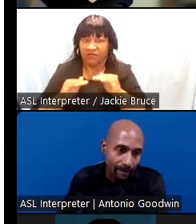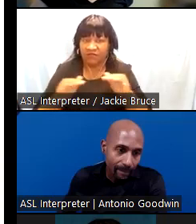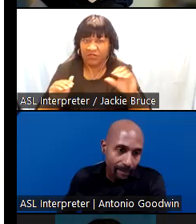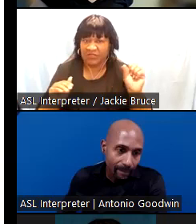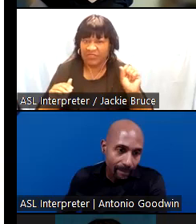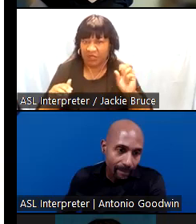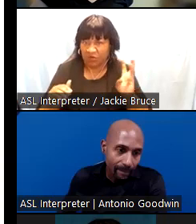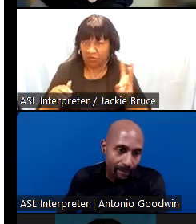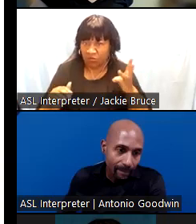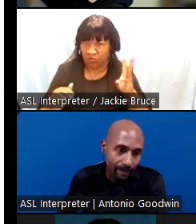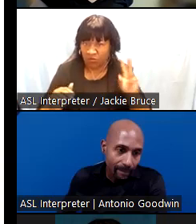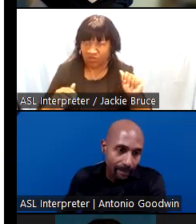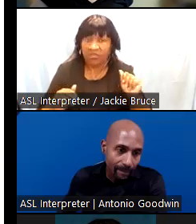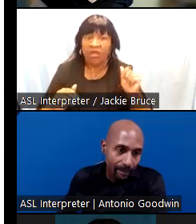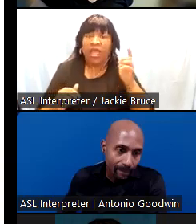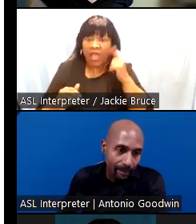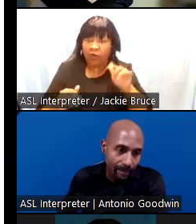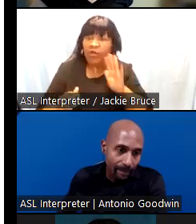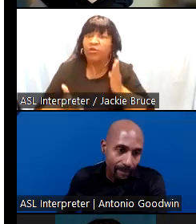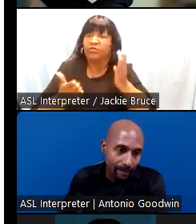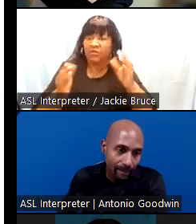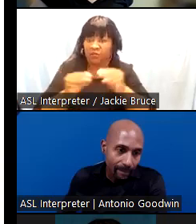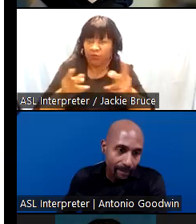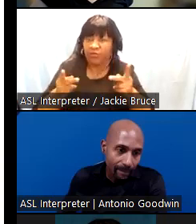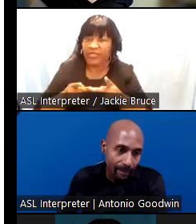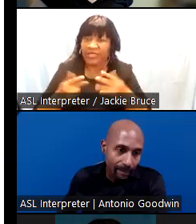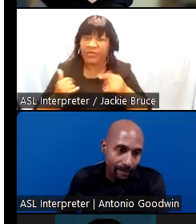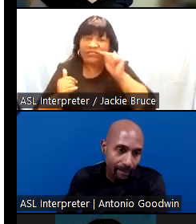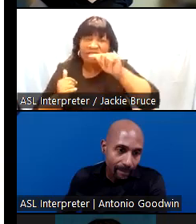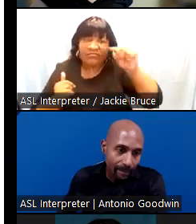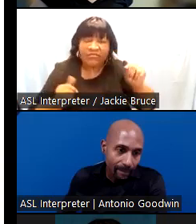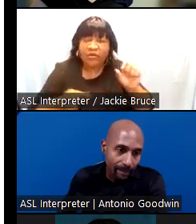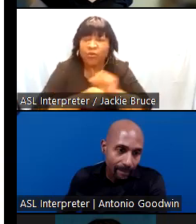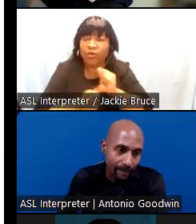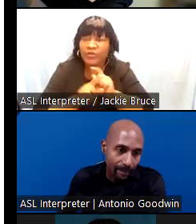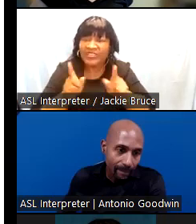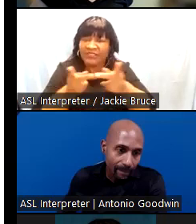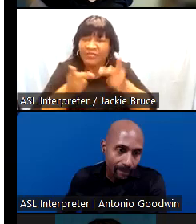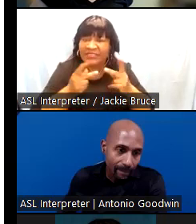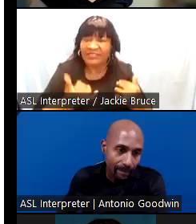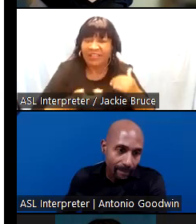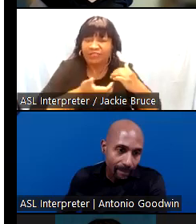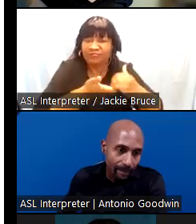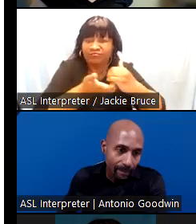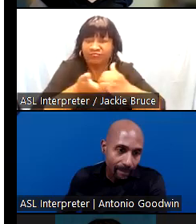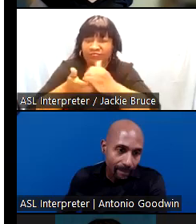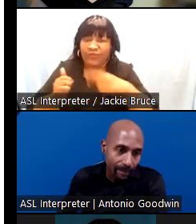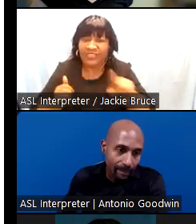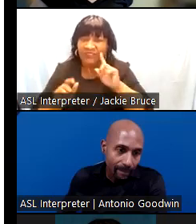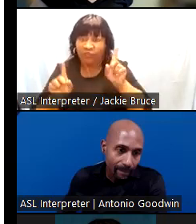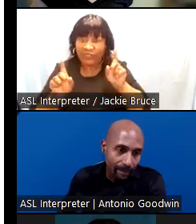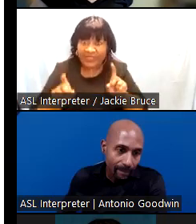We will be recommending more places as we're working with many community partners to set up both testing